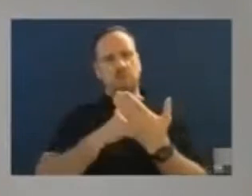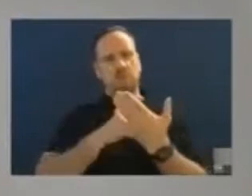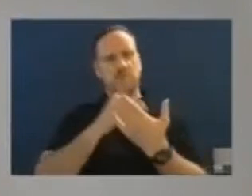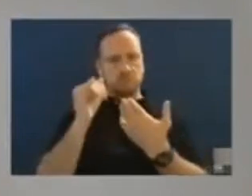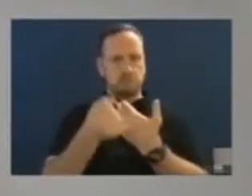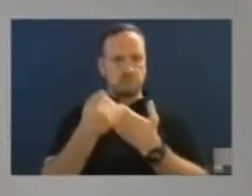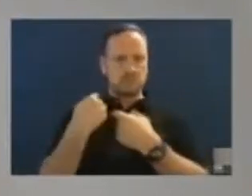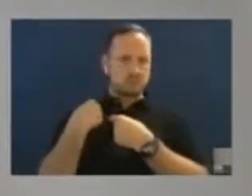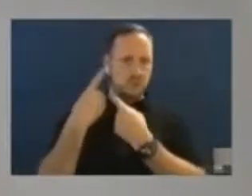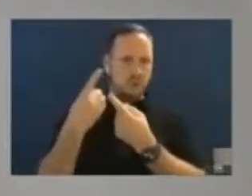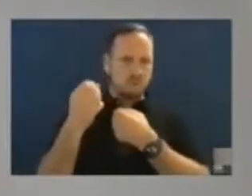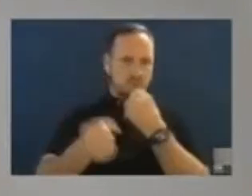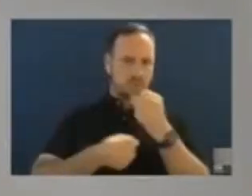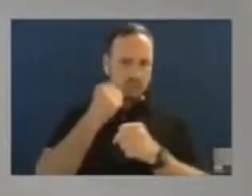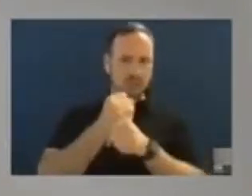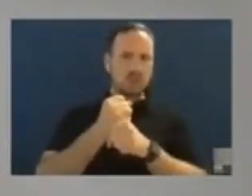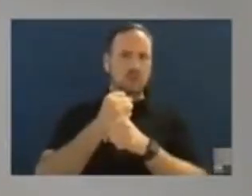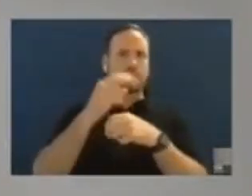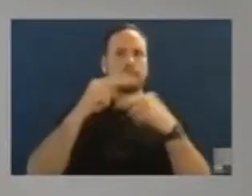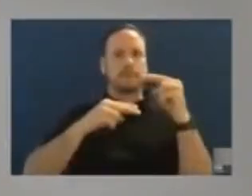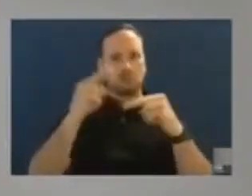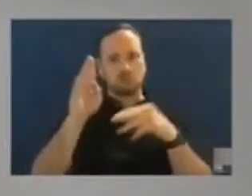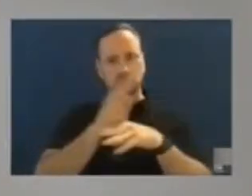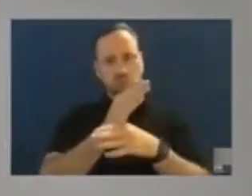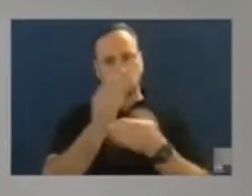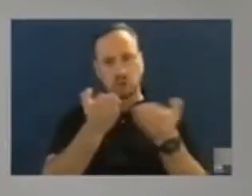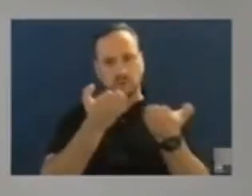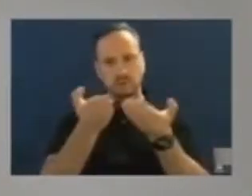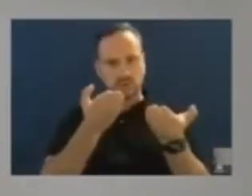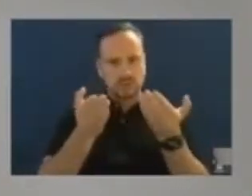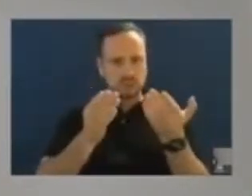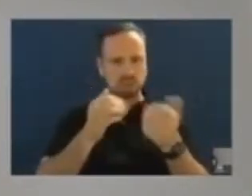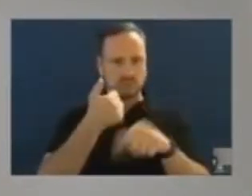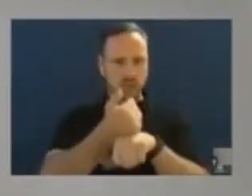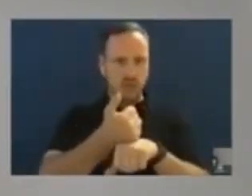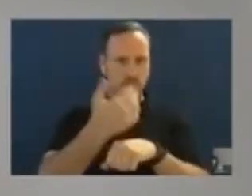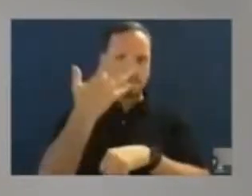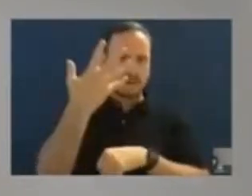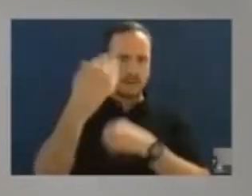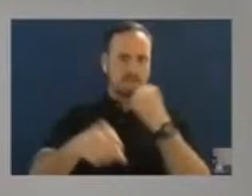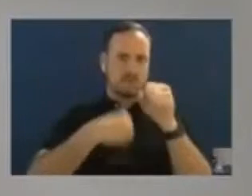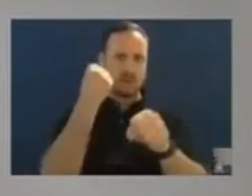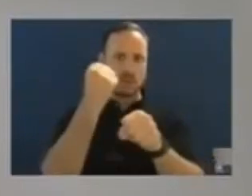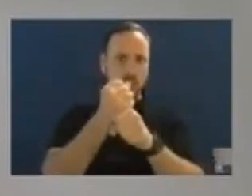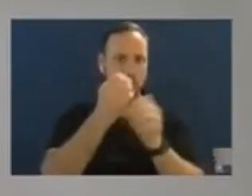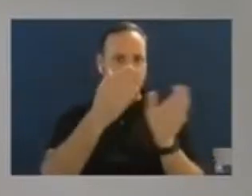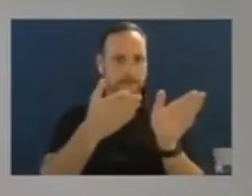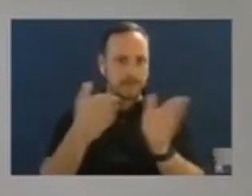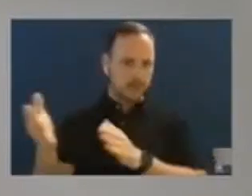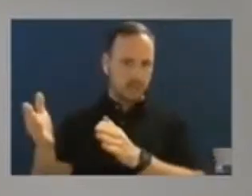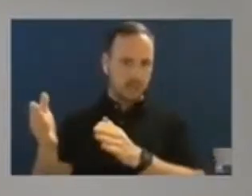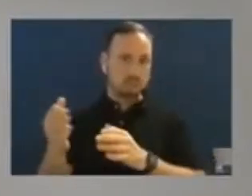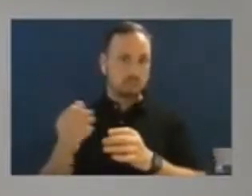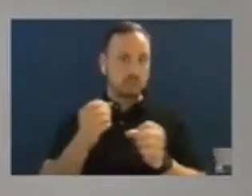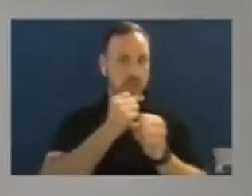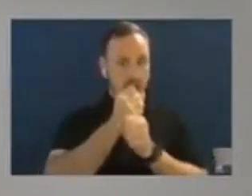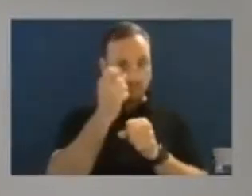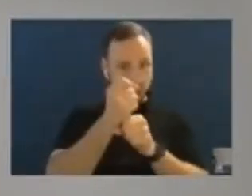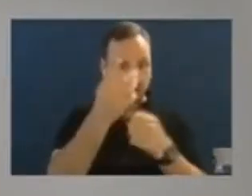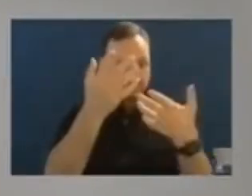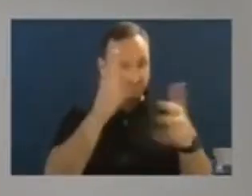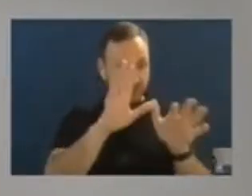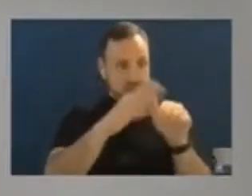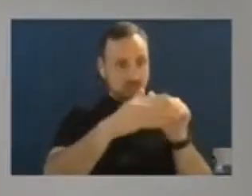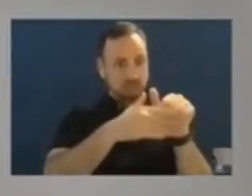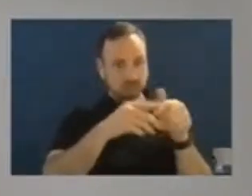building services puts together a 5-year plan, and each year they roll off the ones that have been completed and roll on others.